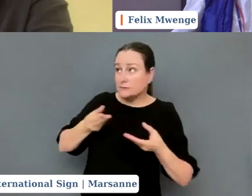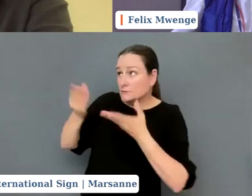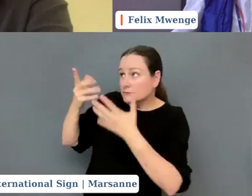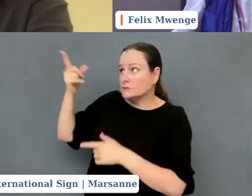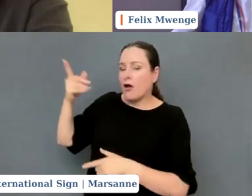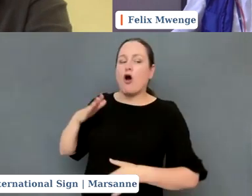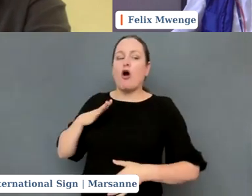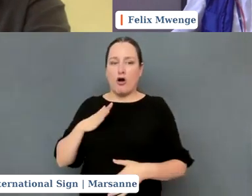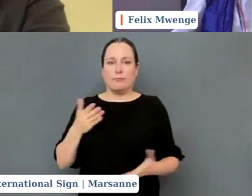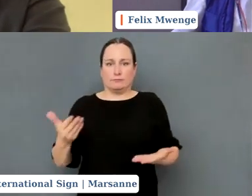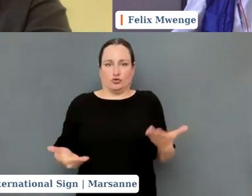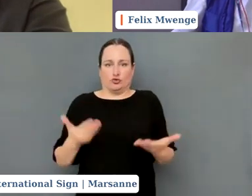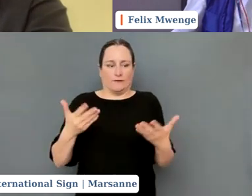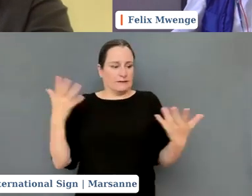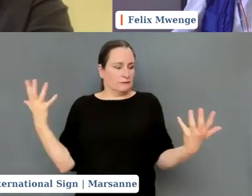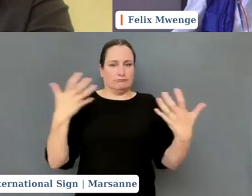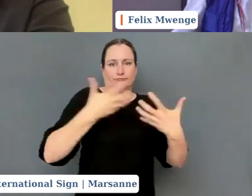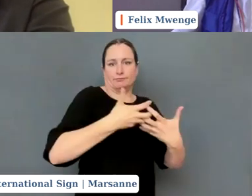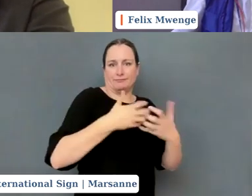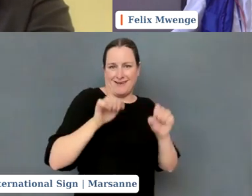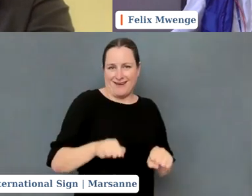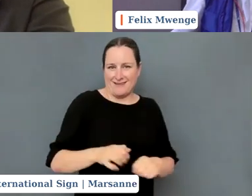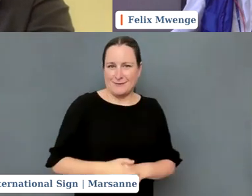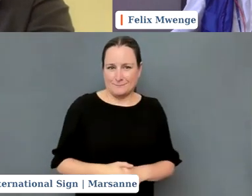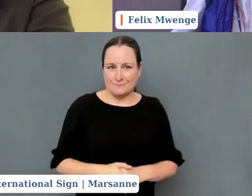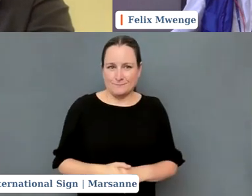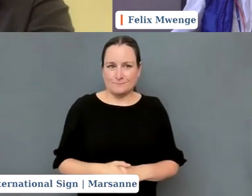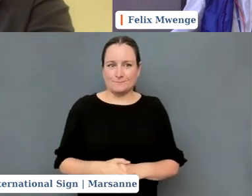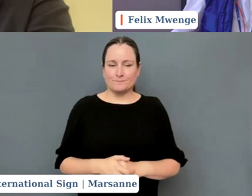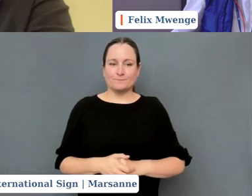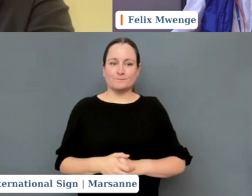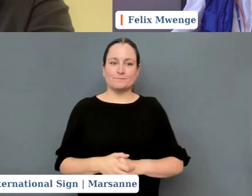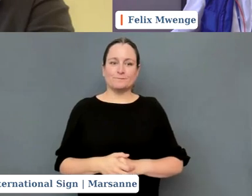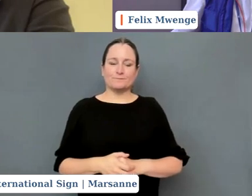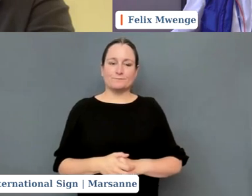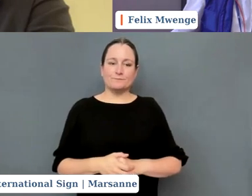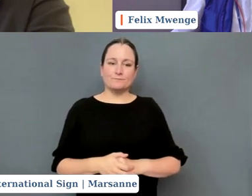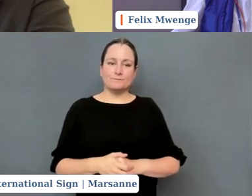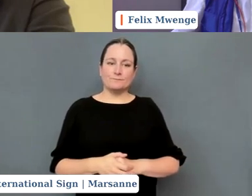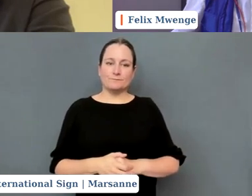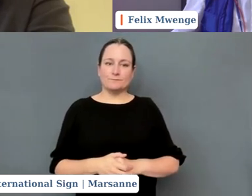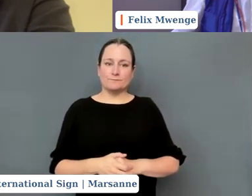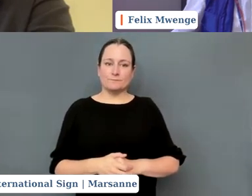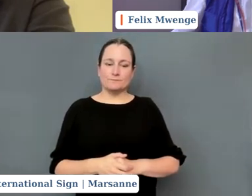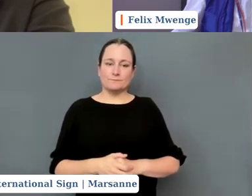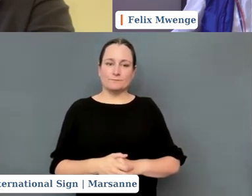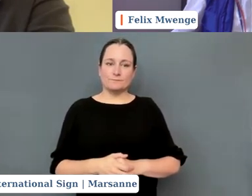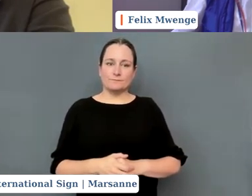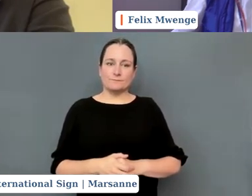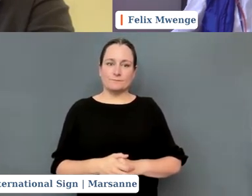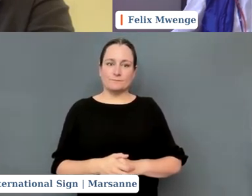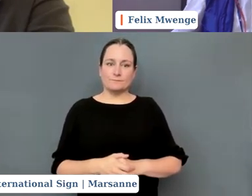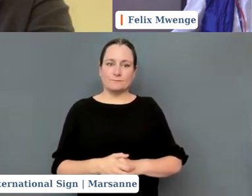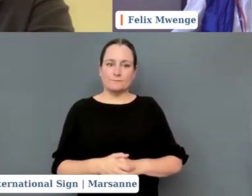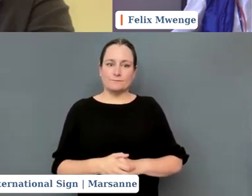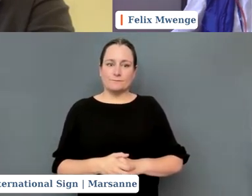Thank you, Sérgio. Another question, which is a 2-in-1 question, is that can you say that your